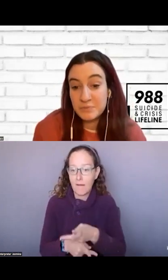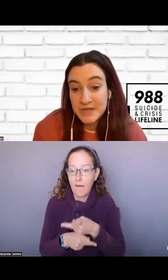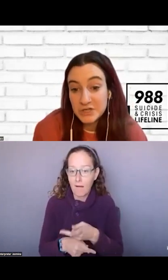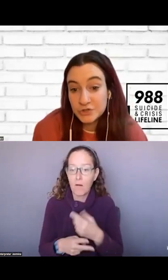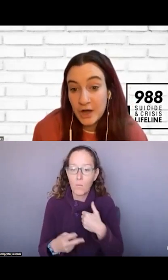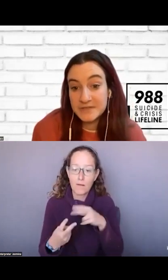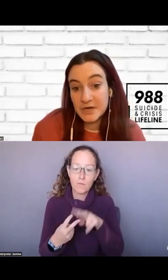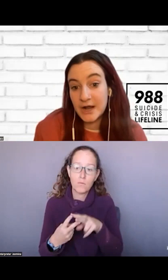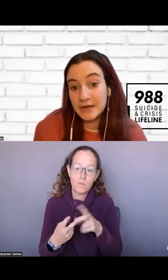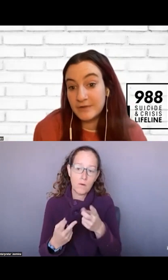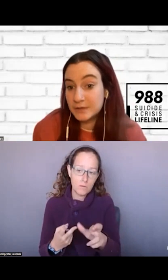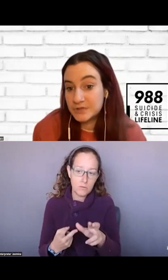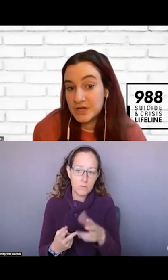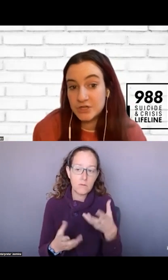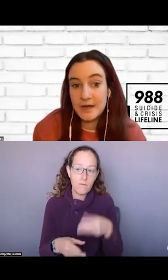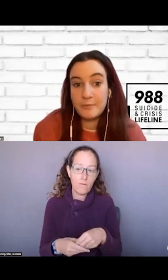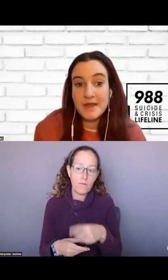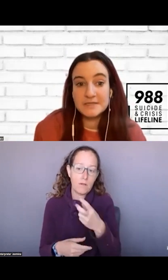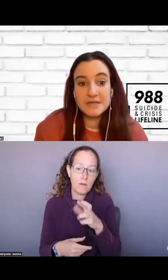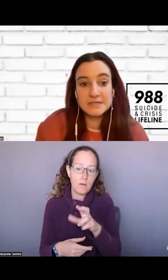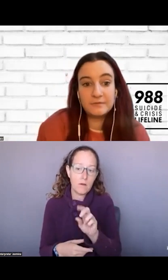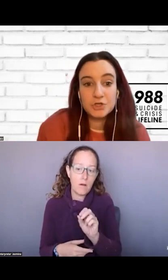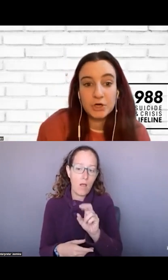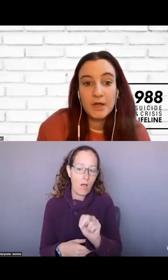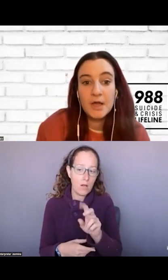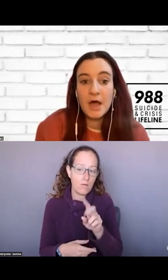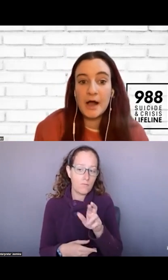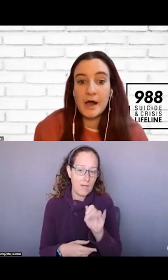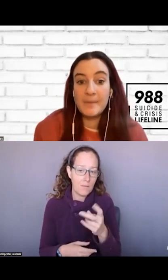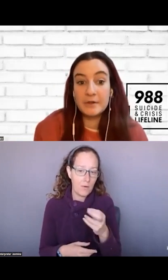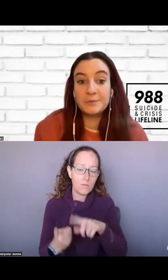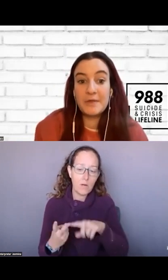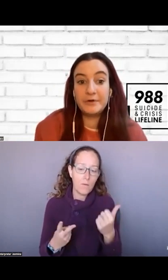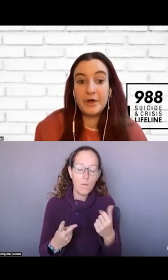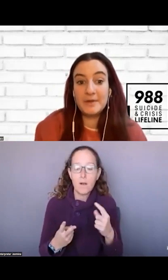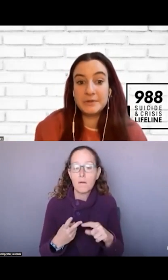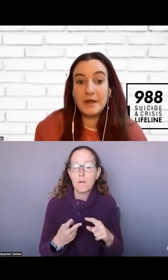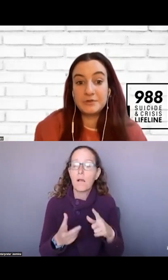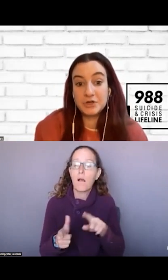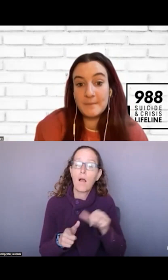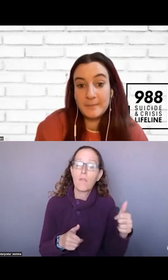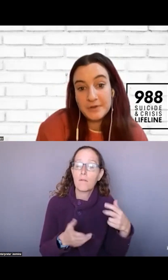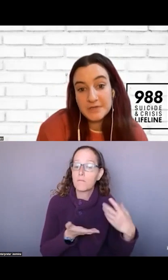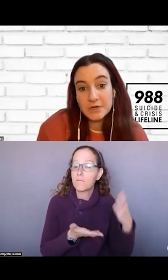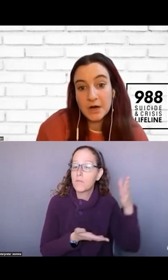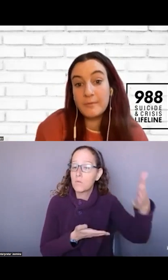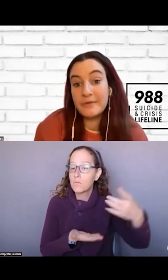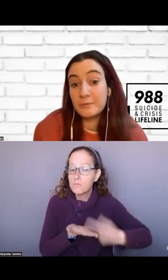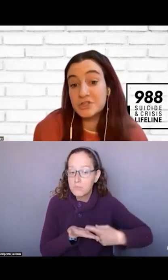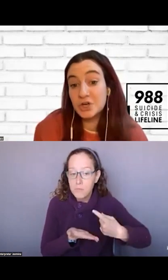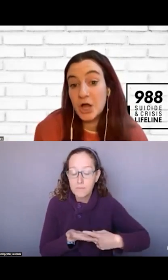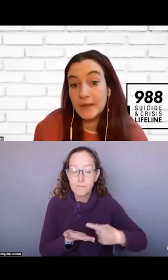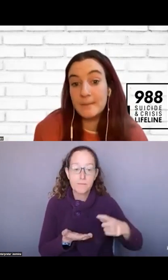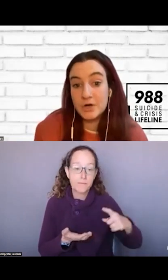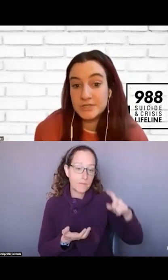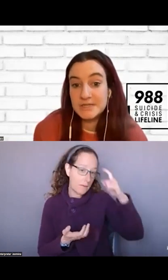some potential topics that are kind of in the rotation that we may discuss in the future include whether or not mental health should come in a police car, whether we